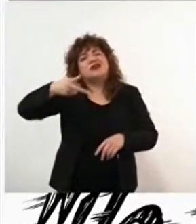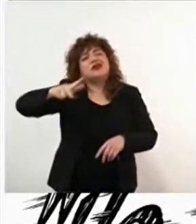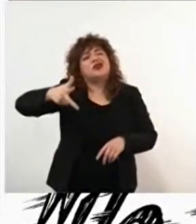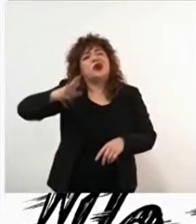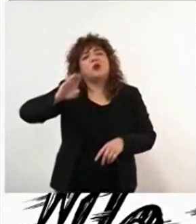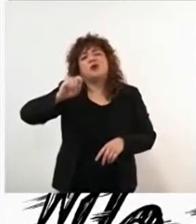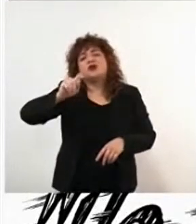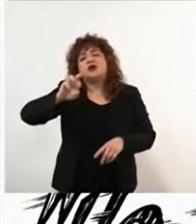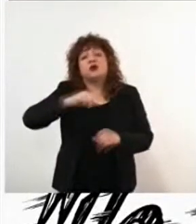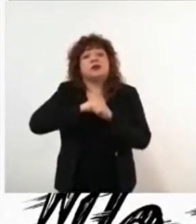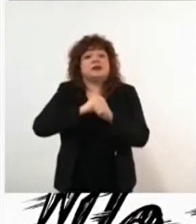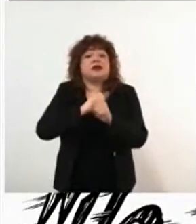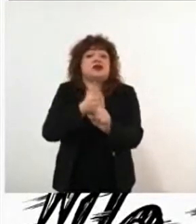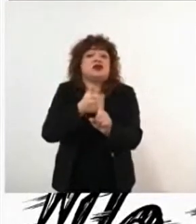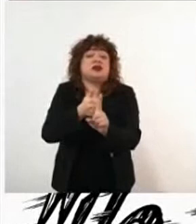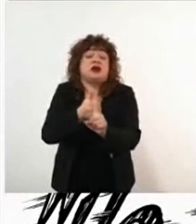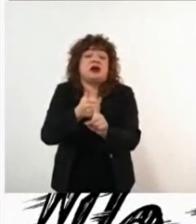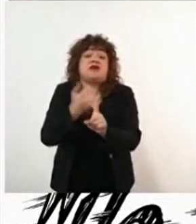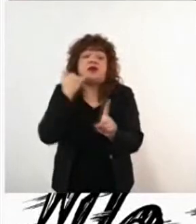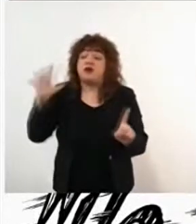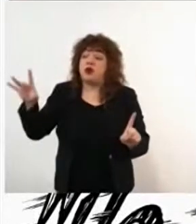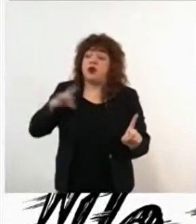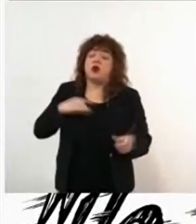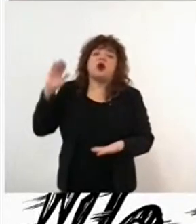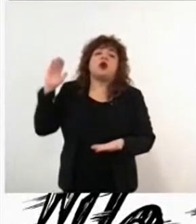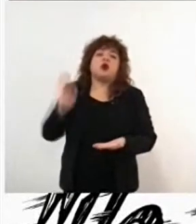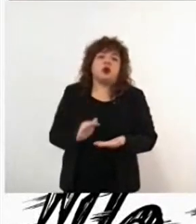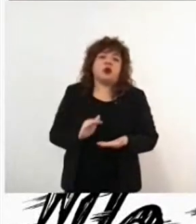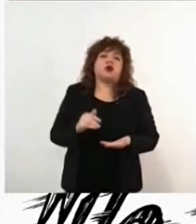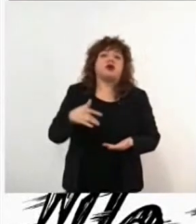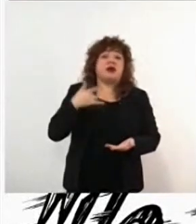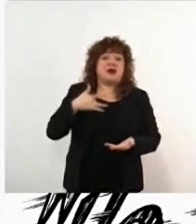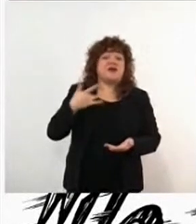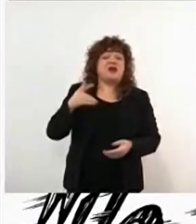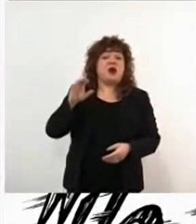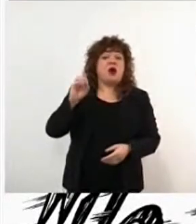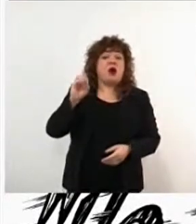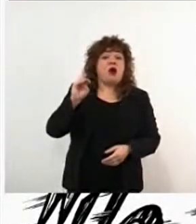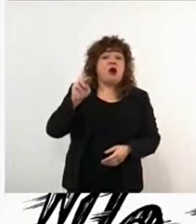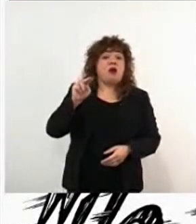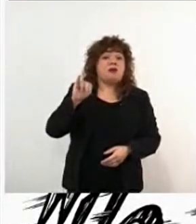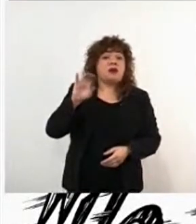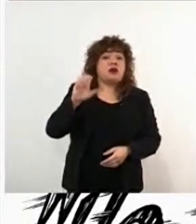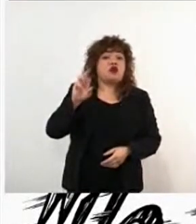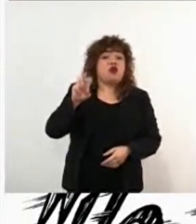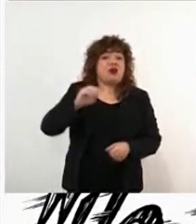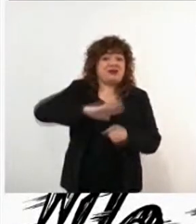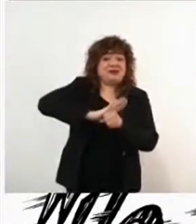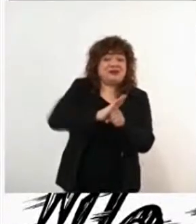then, I think, ride this particular Omicron variant,